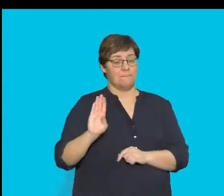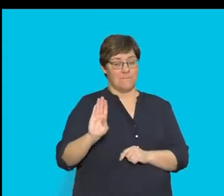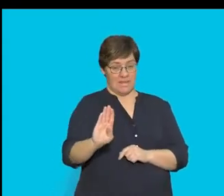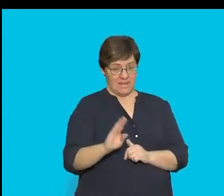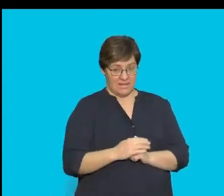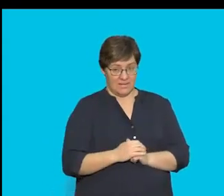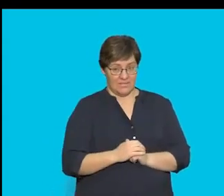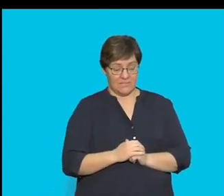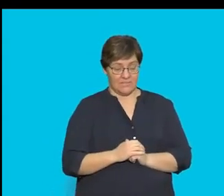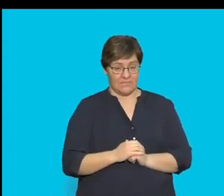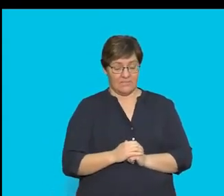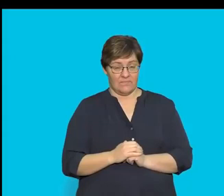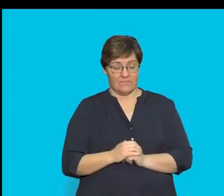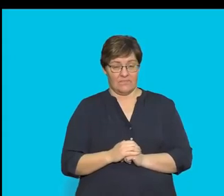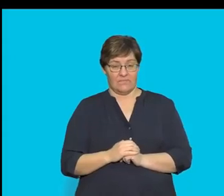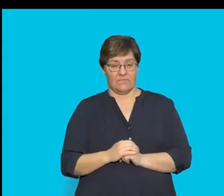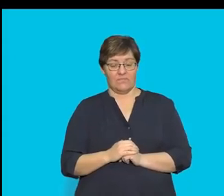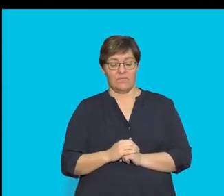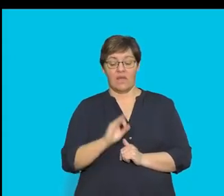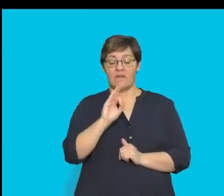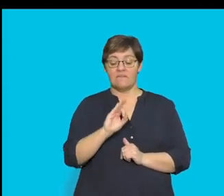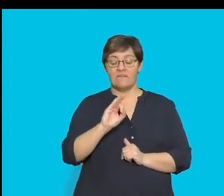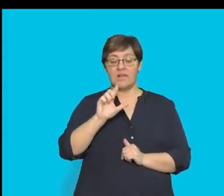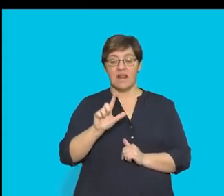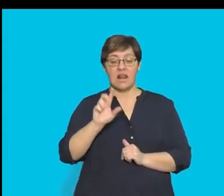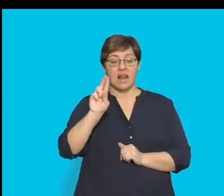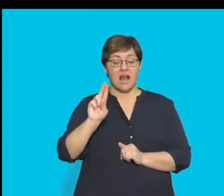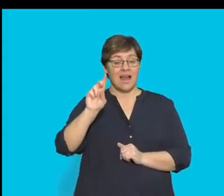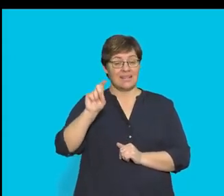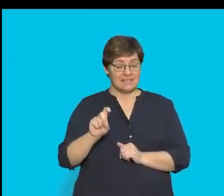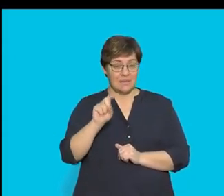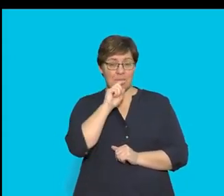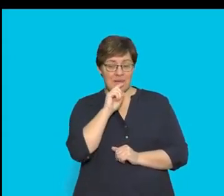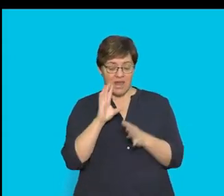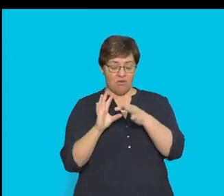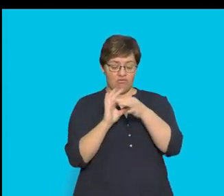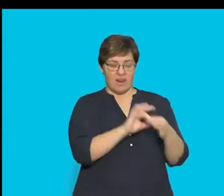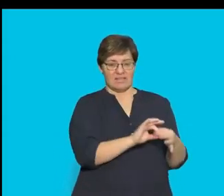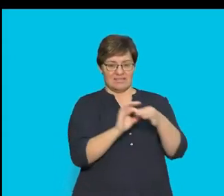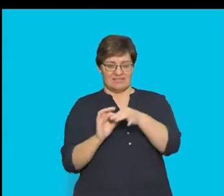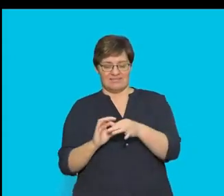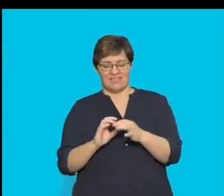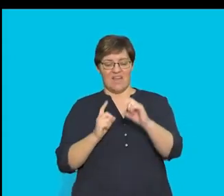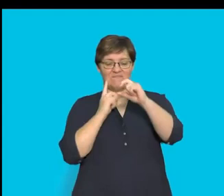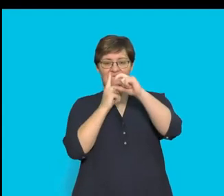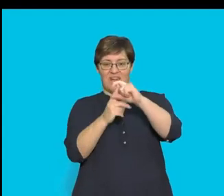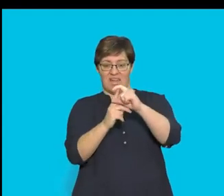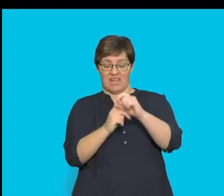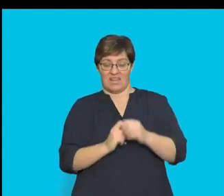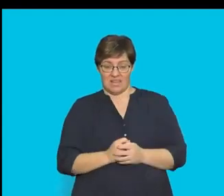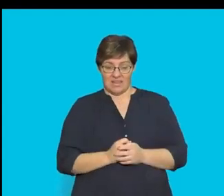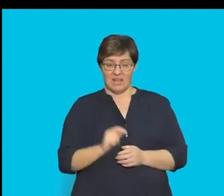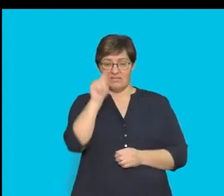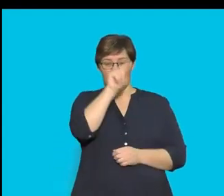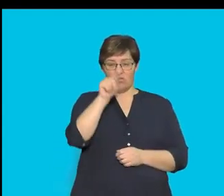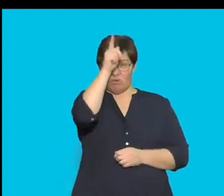Now, flux, we're going to see, is the relationship. It has a letter phi, and it's the relationship between the magnetic